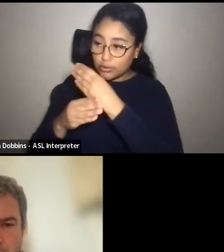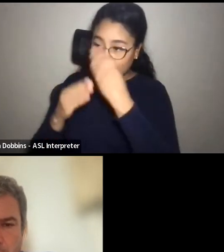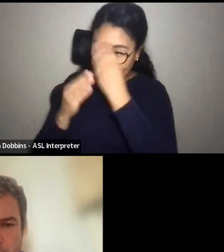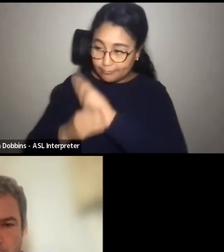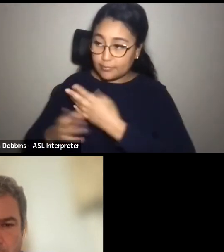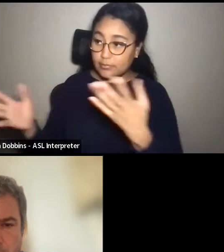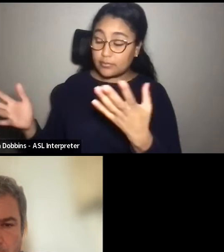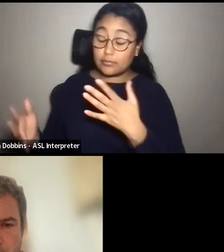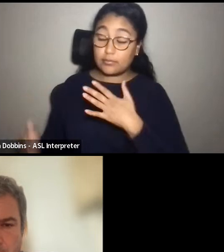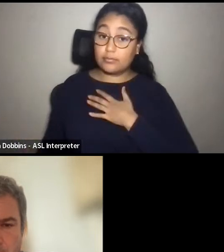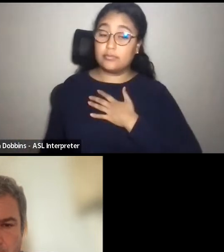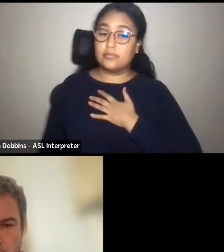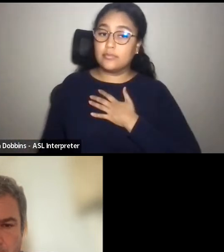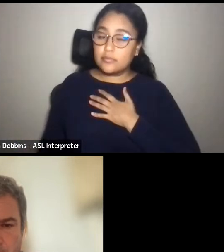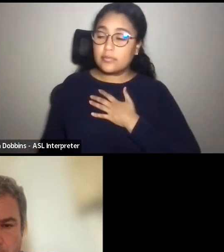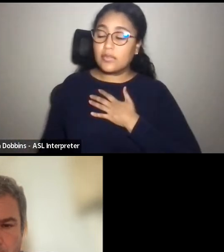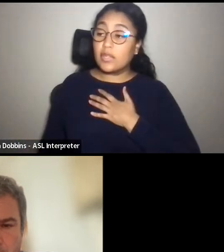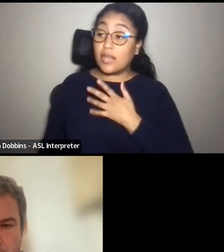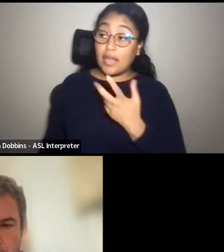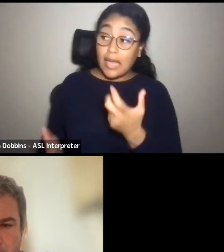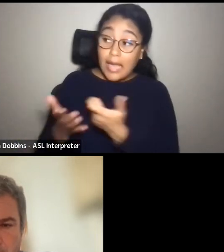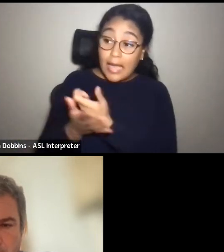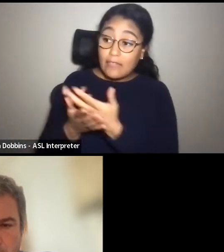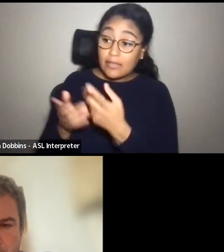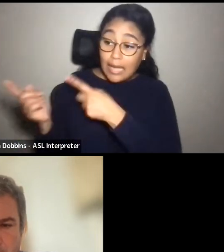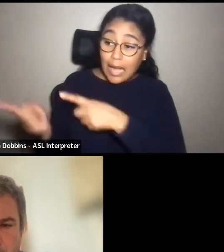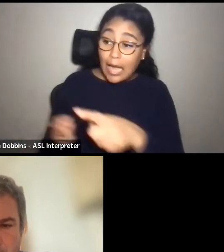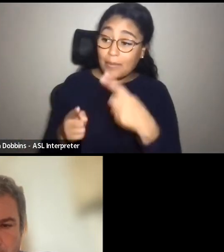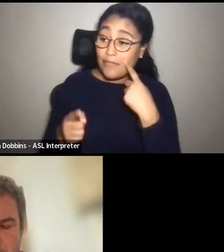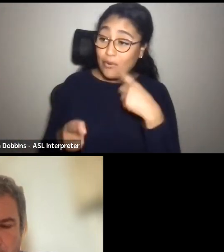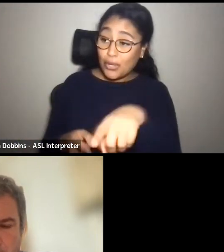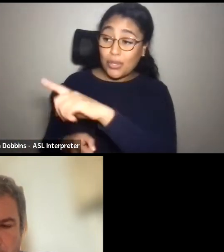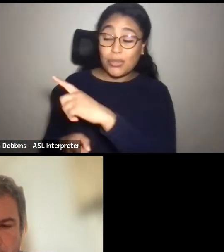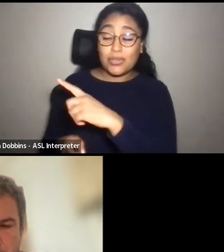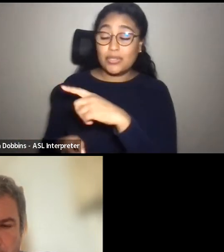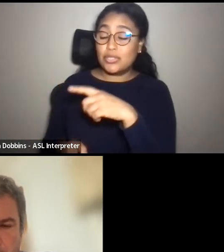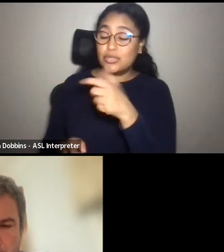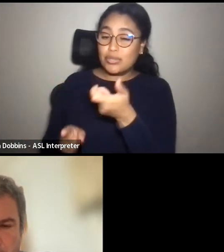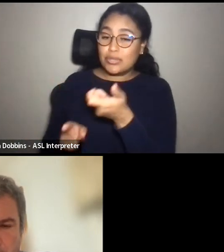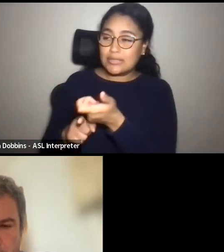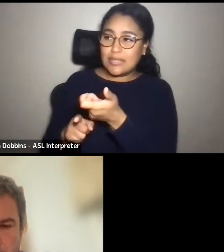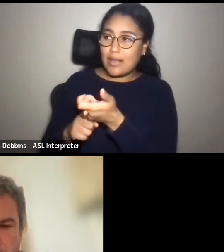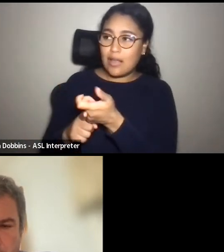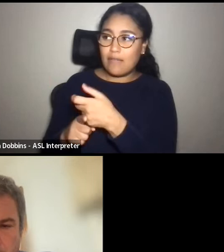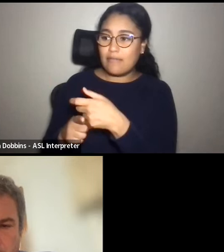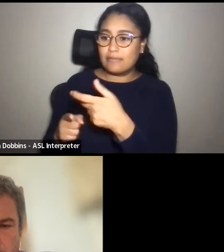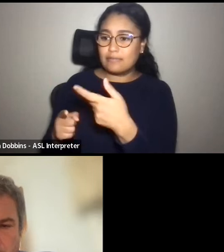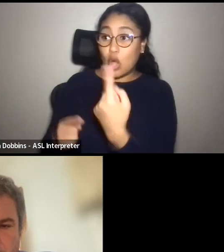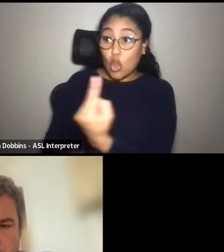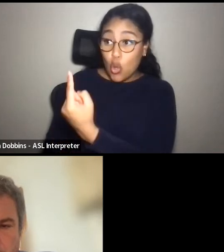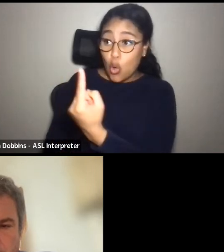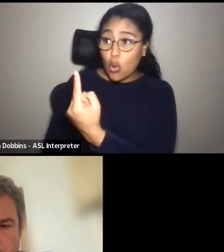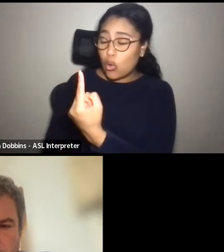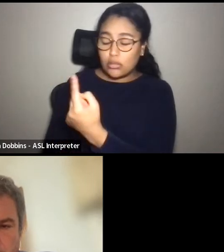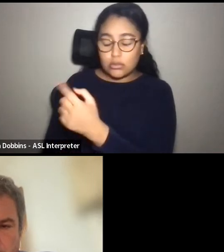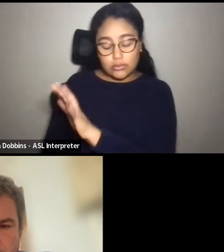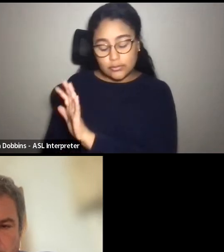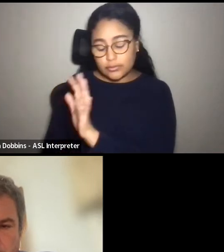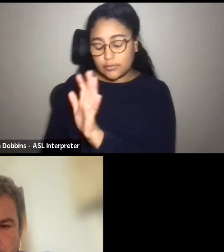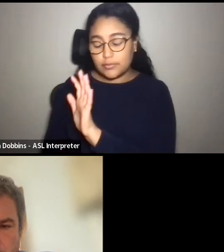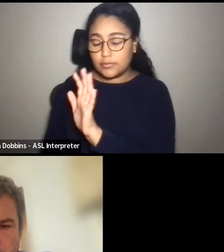how deeply I feel what you're going through. And I want you to know that you're not, as a community, alone in this, that there